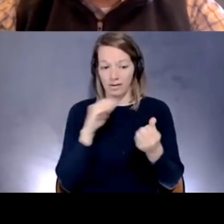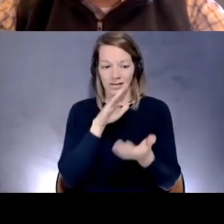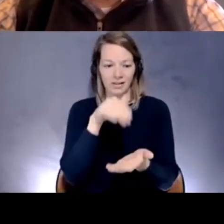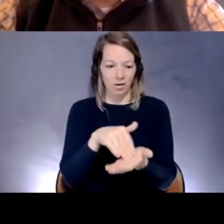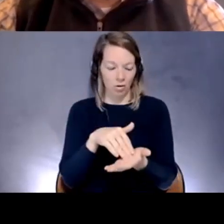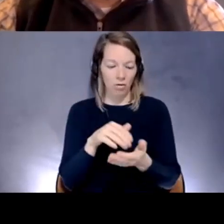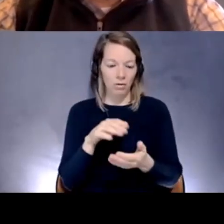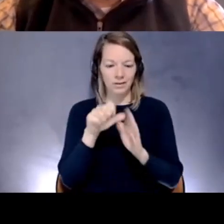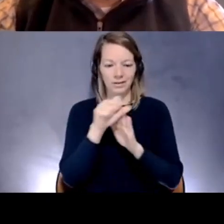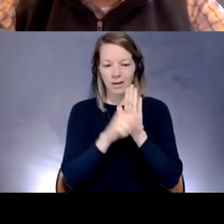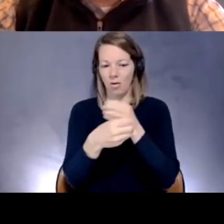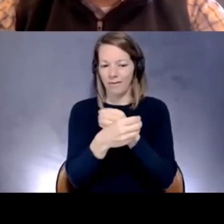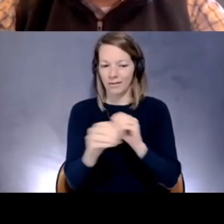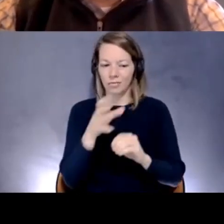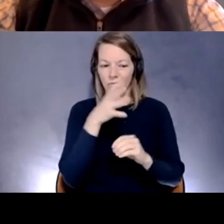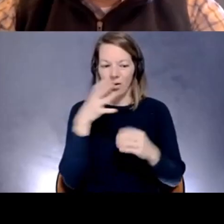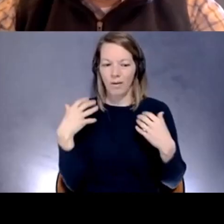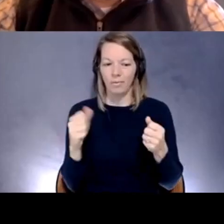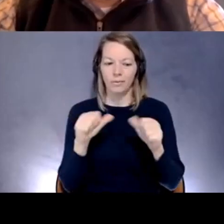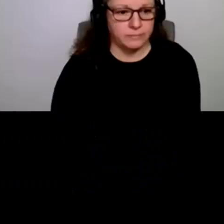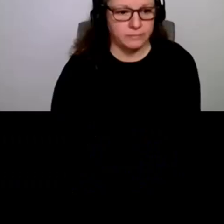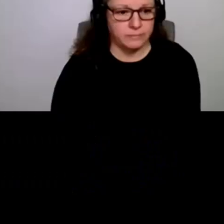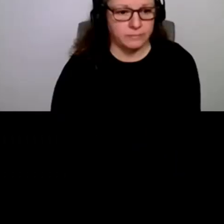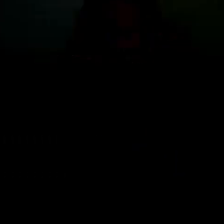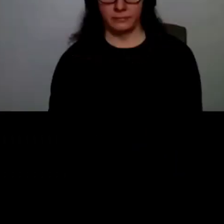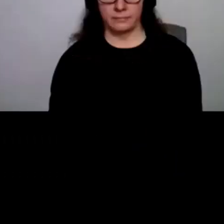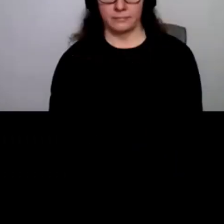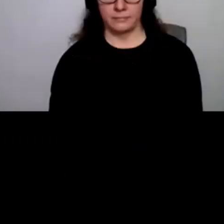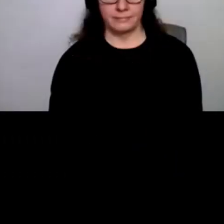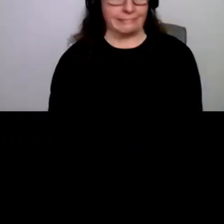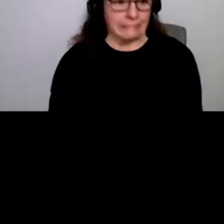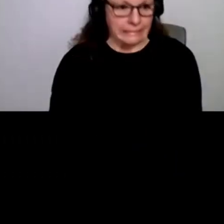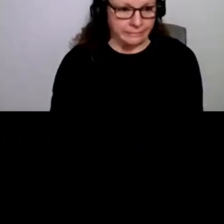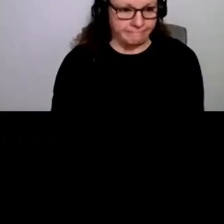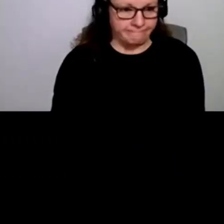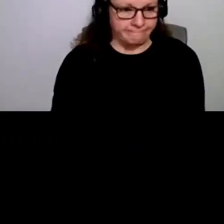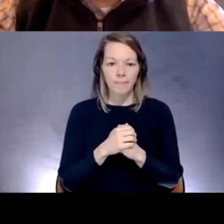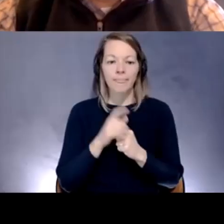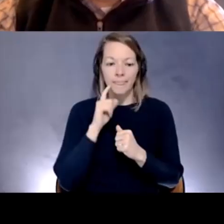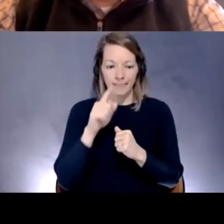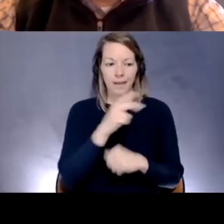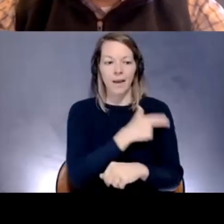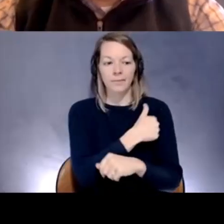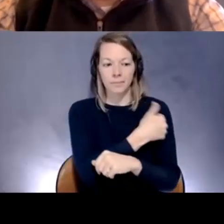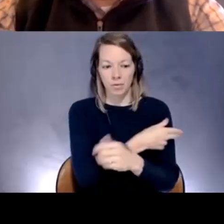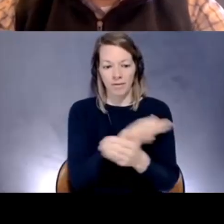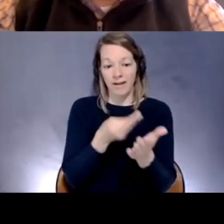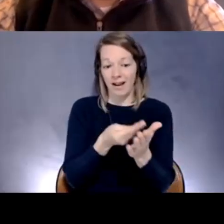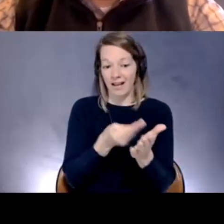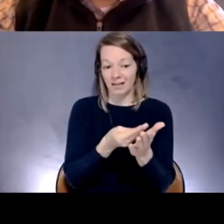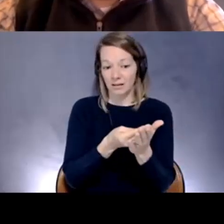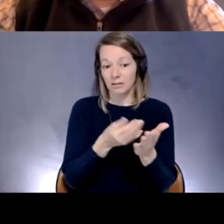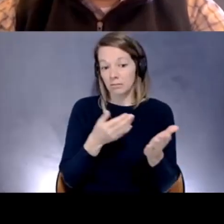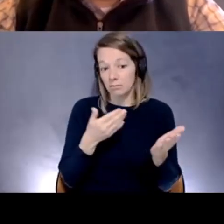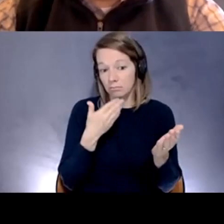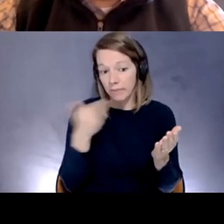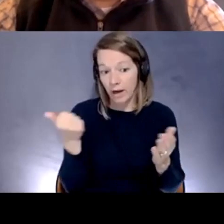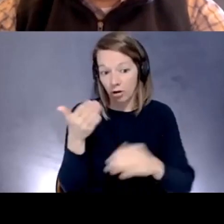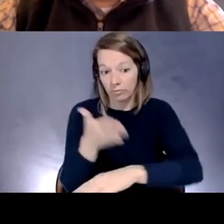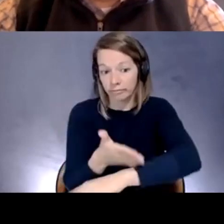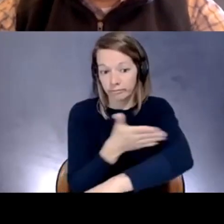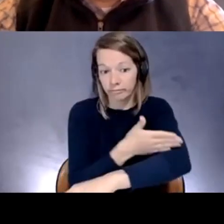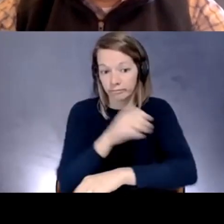health and Rural Health Association in Colorado. So hospital finances, they are better, I will say,